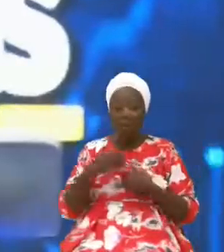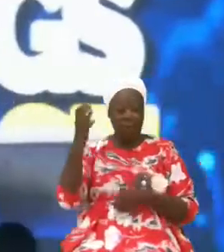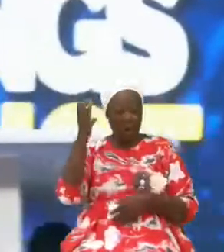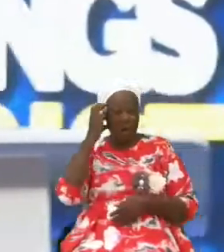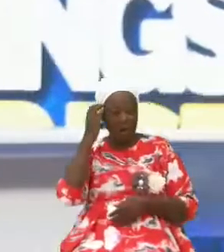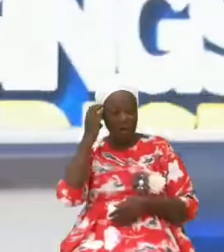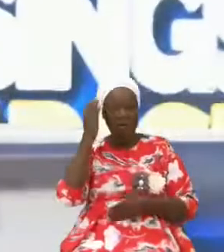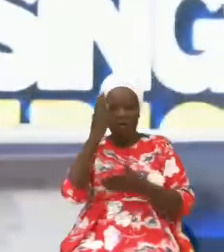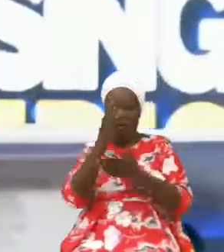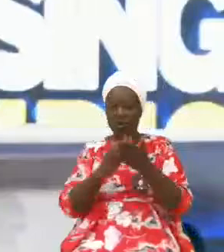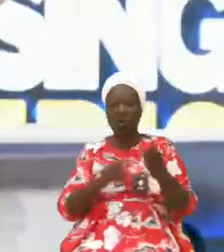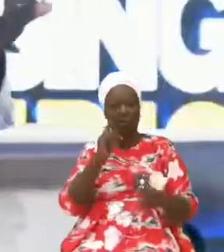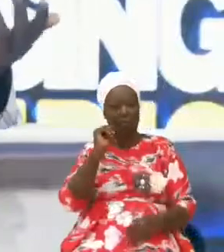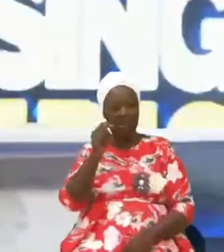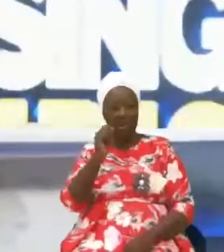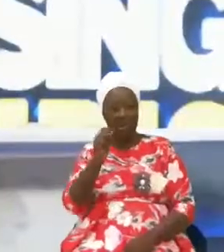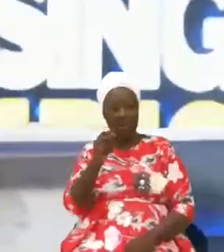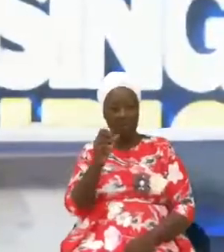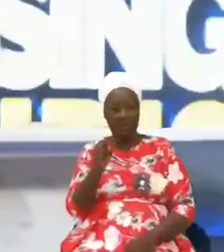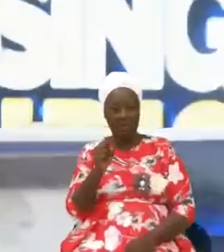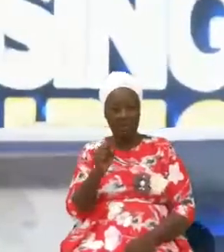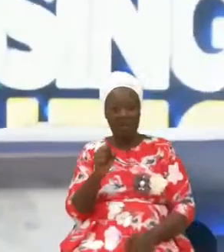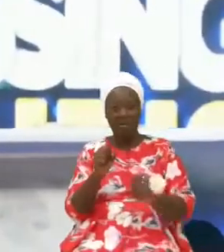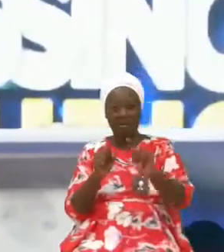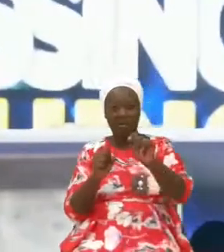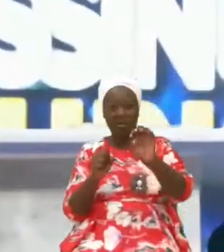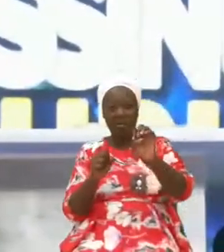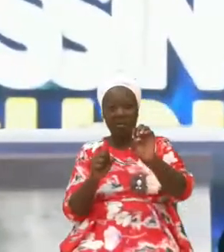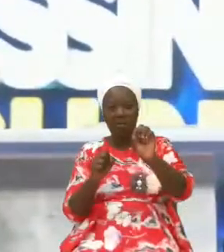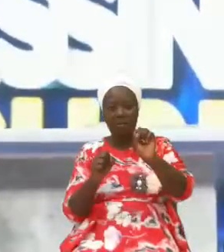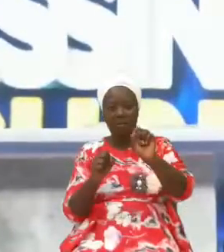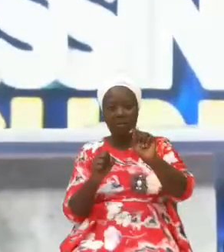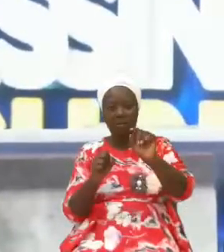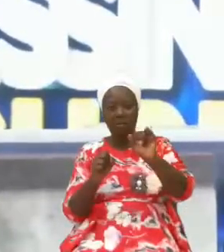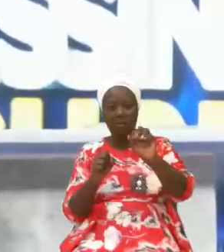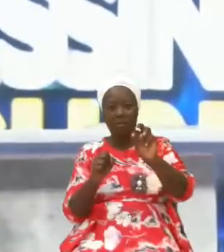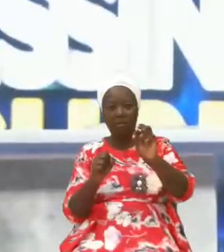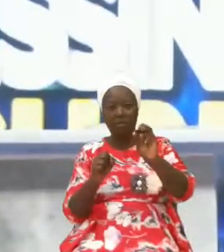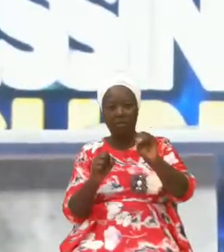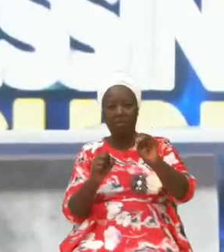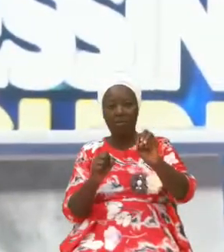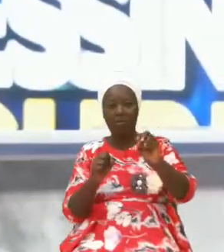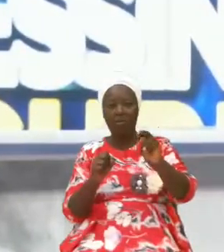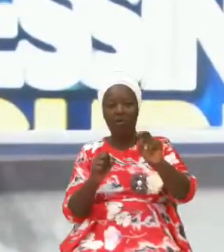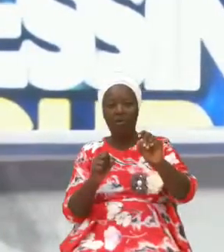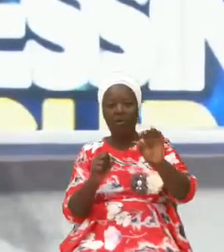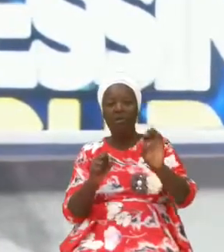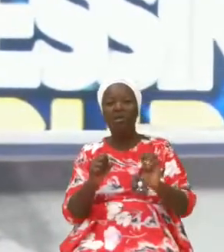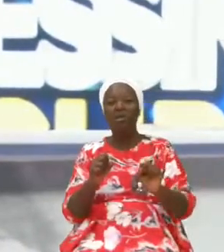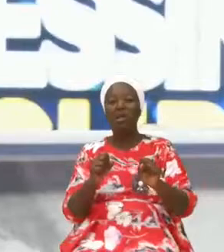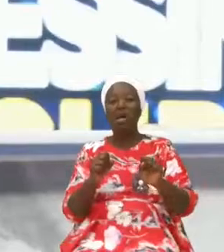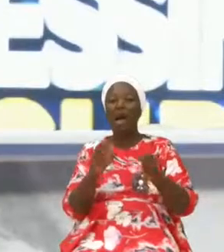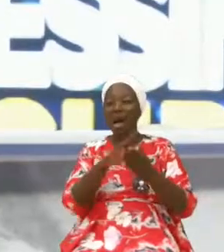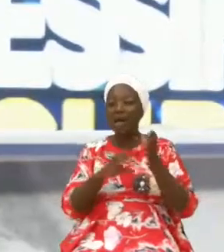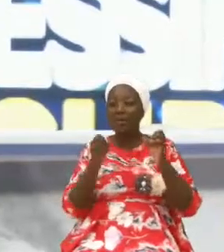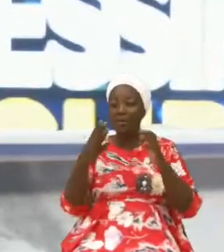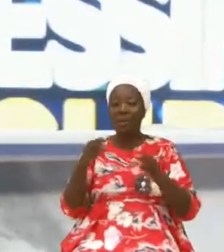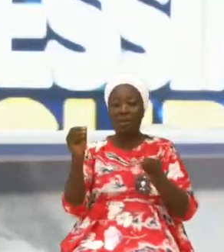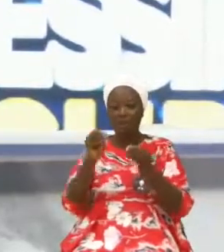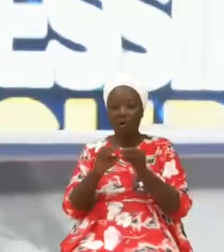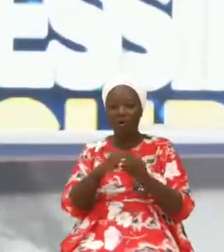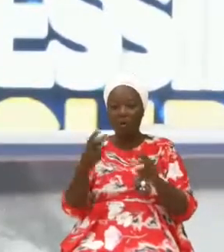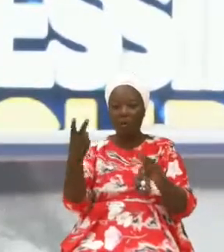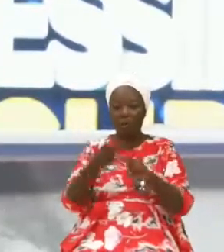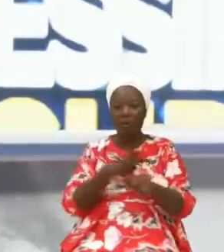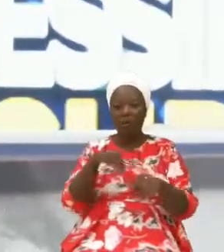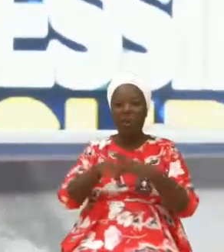know. We have already heard some testimonies, and those testimonies and many more